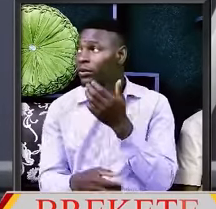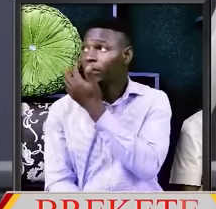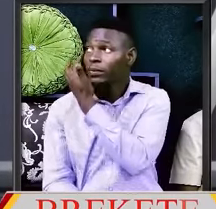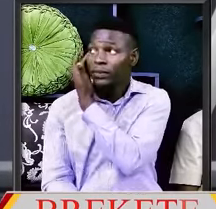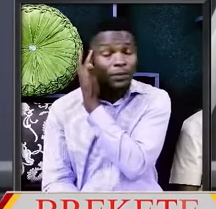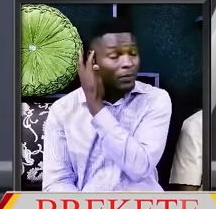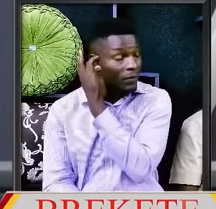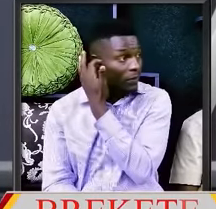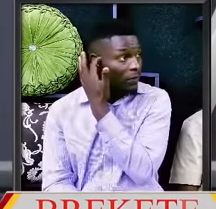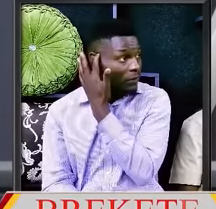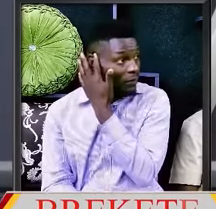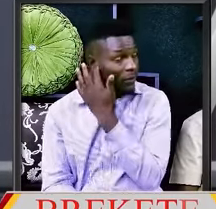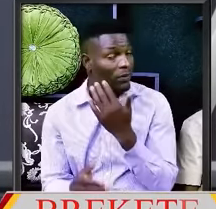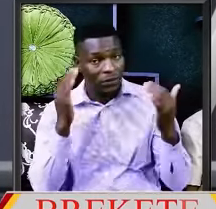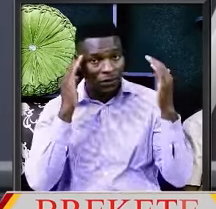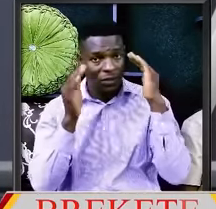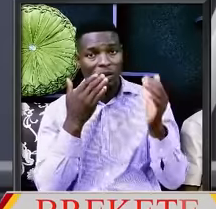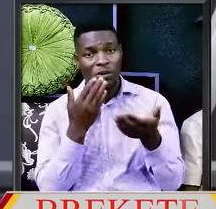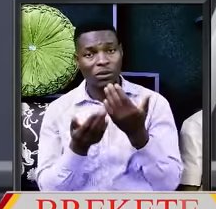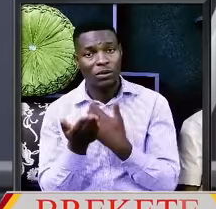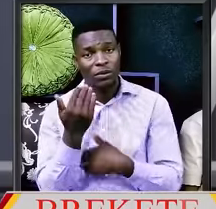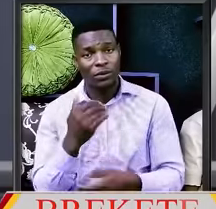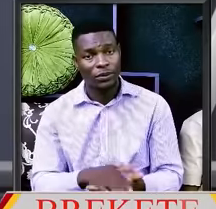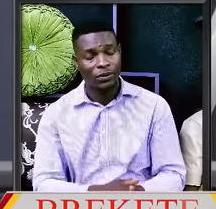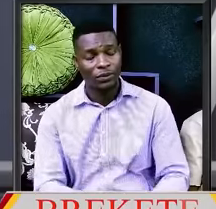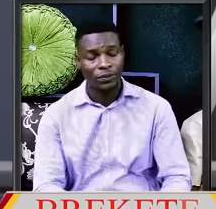Thank you. Hello, good morning.